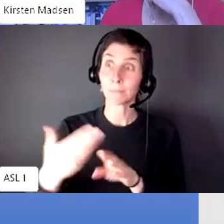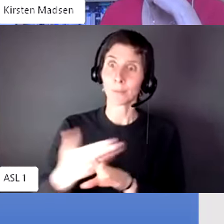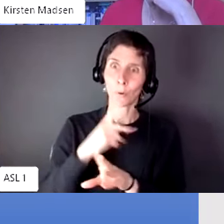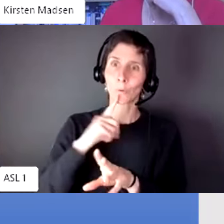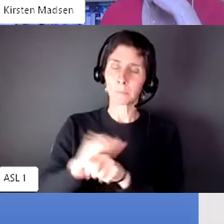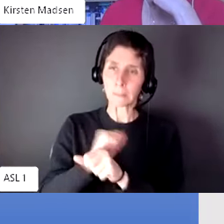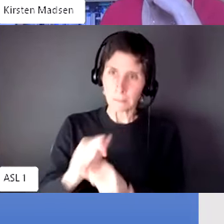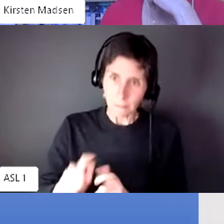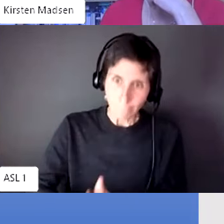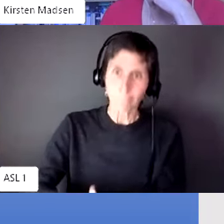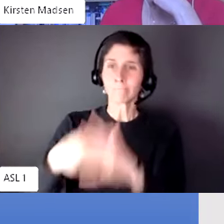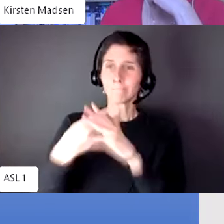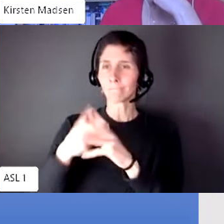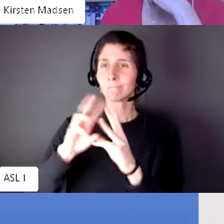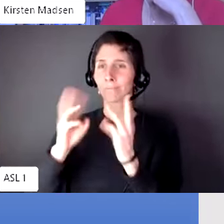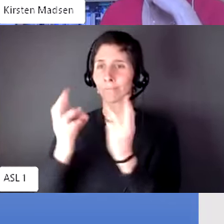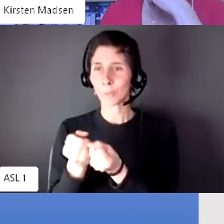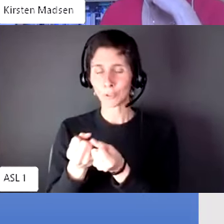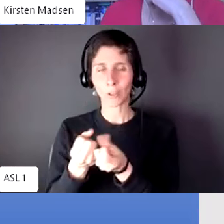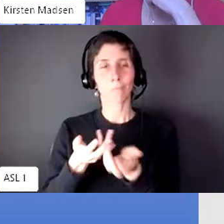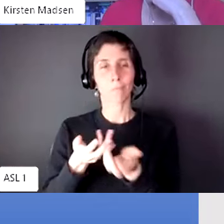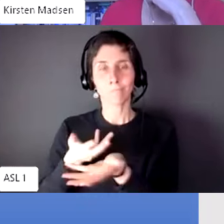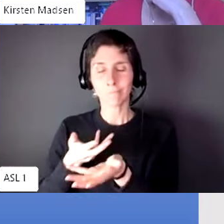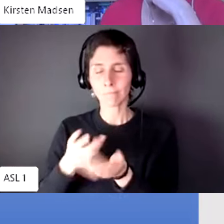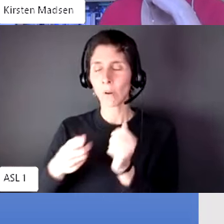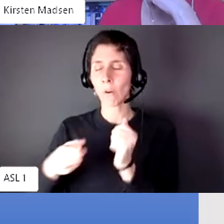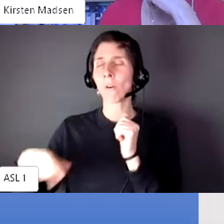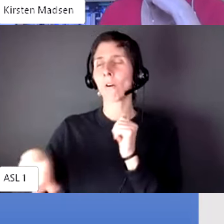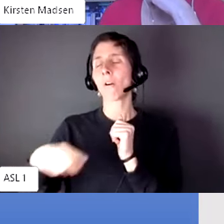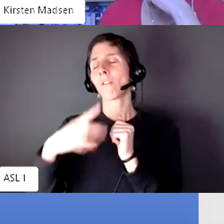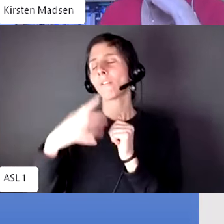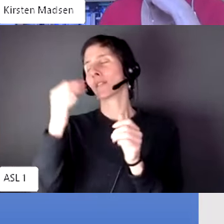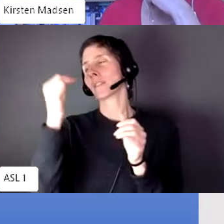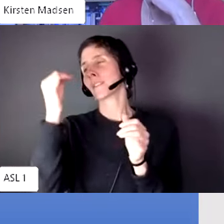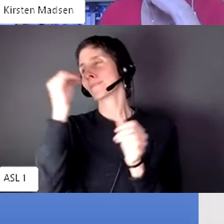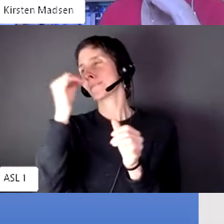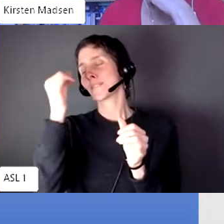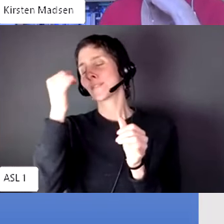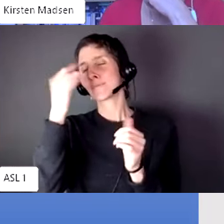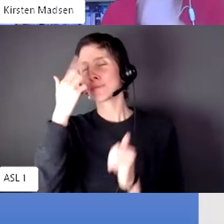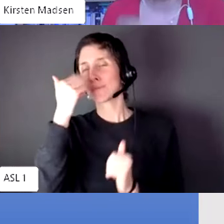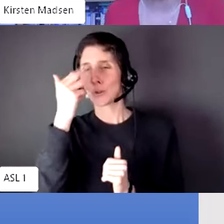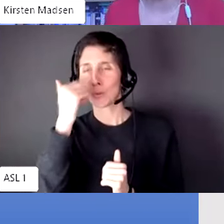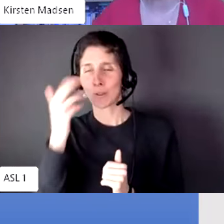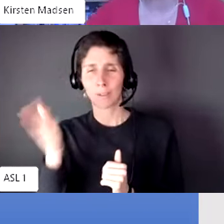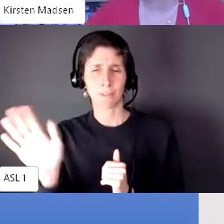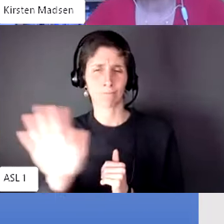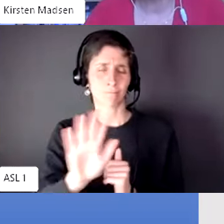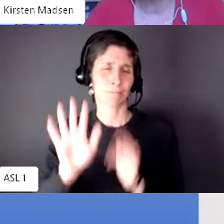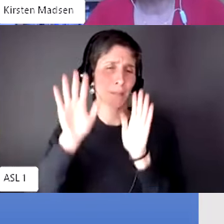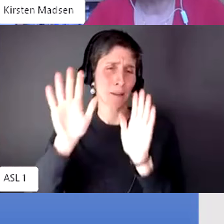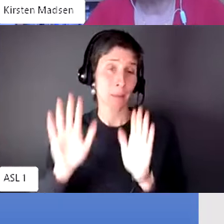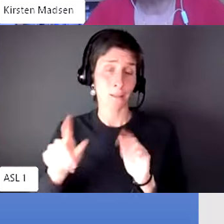workshop. And their sense of humor is incredible. They're so open